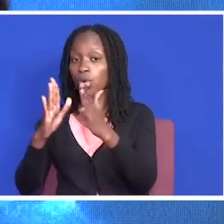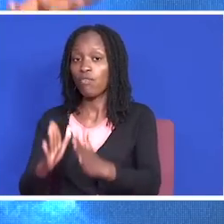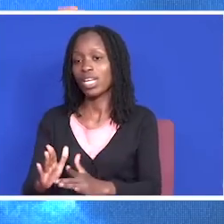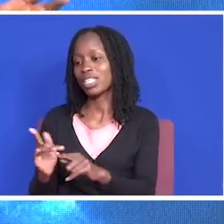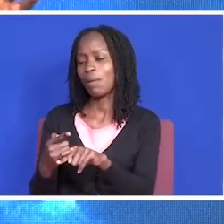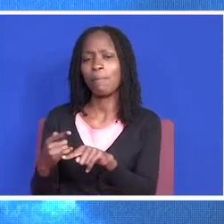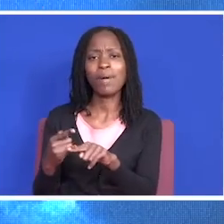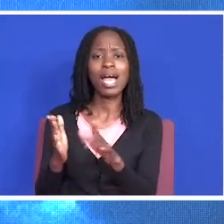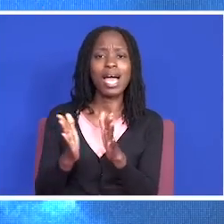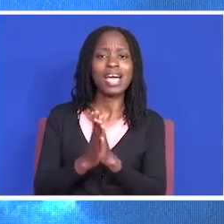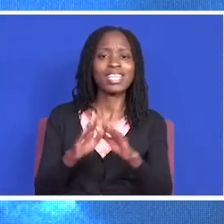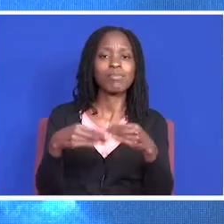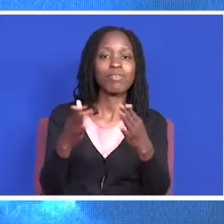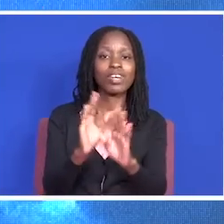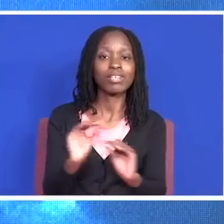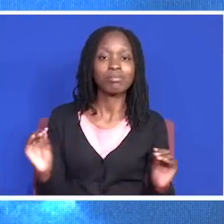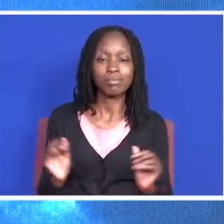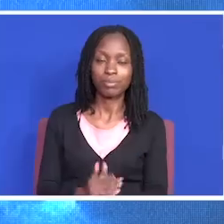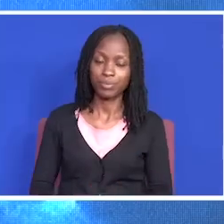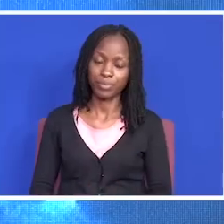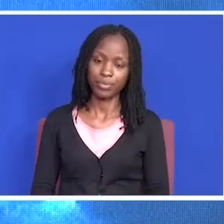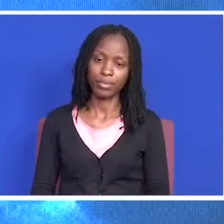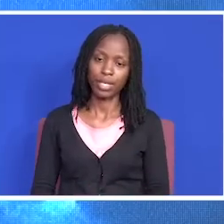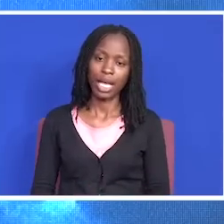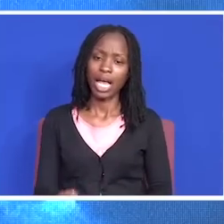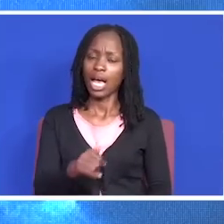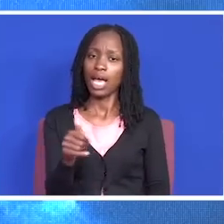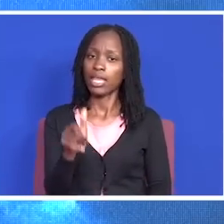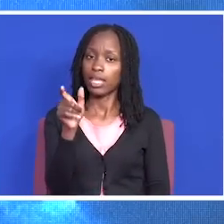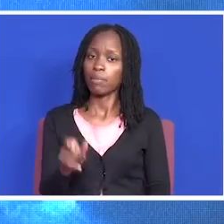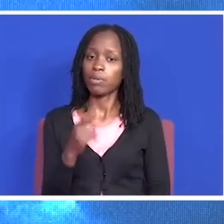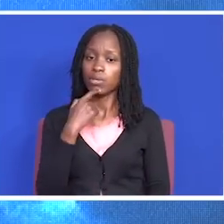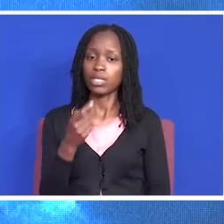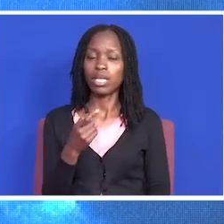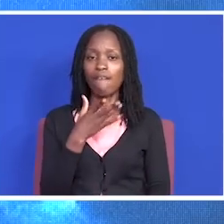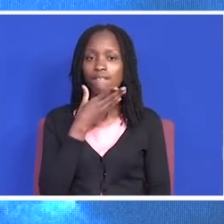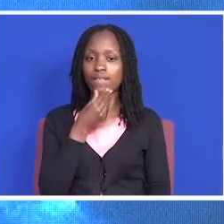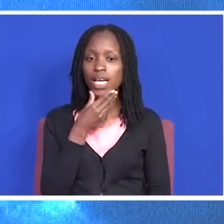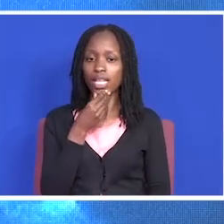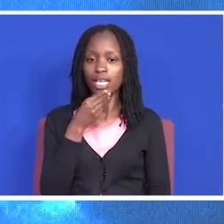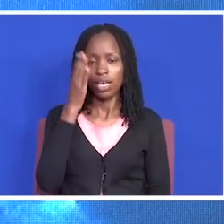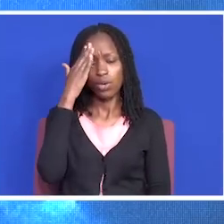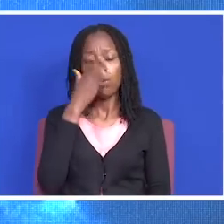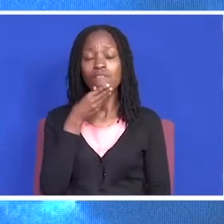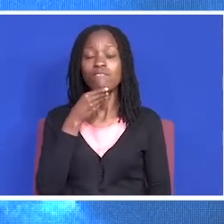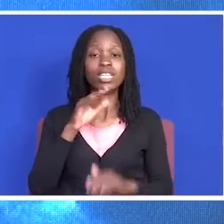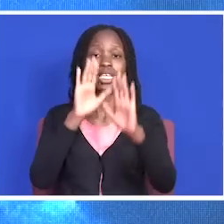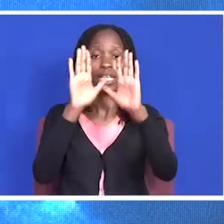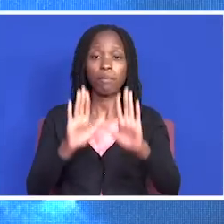they actually don't actually provide? And then somebody said, fathers, you know, they are